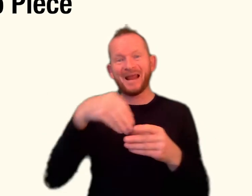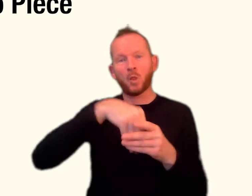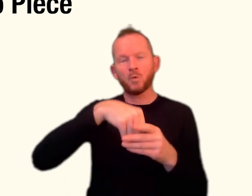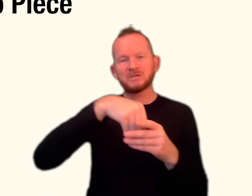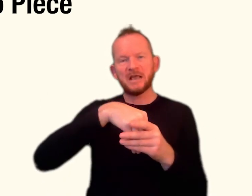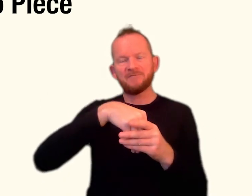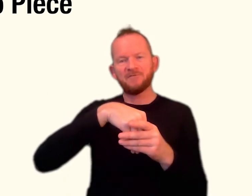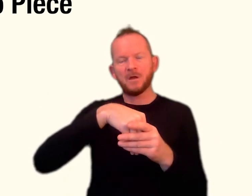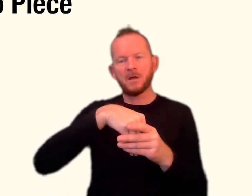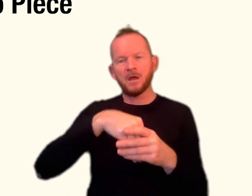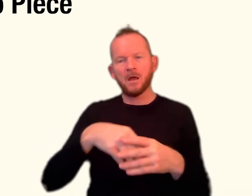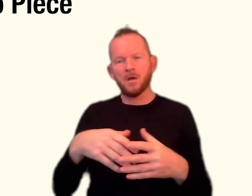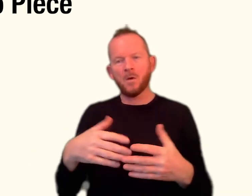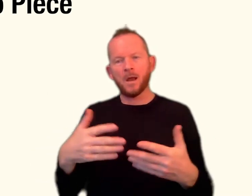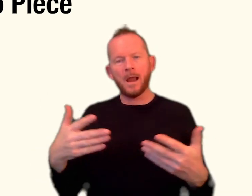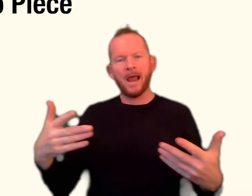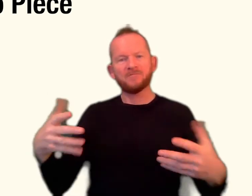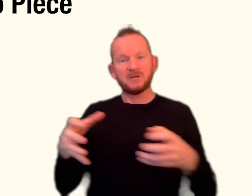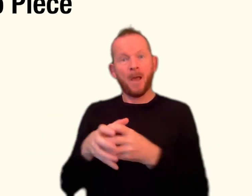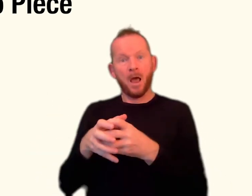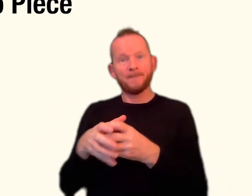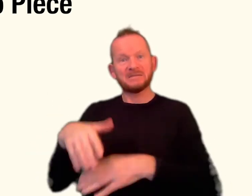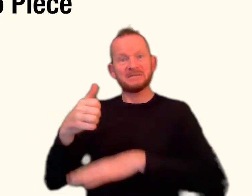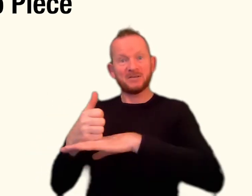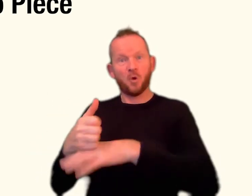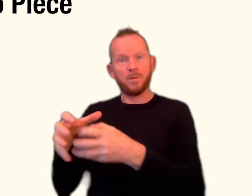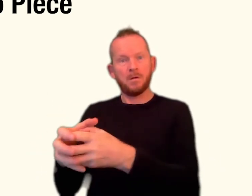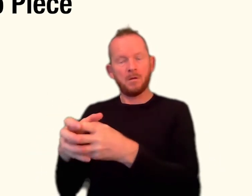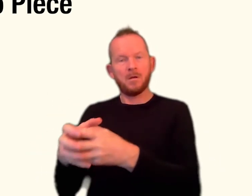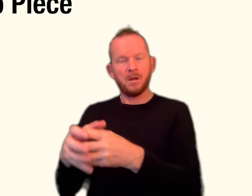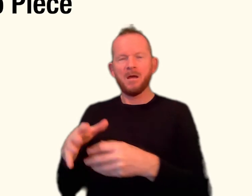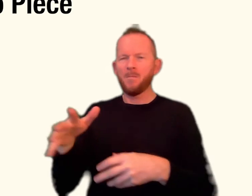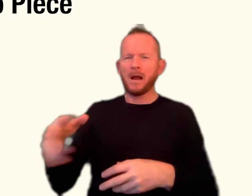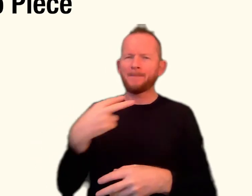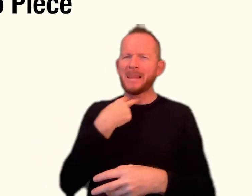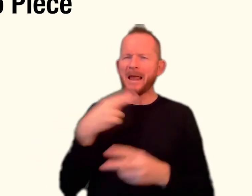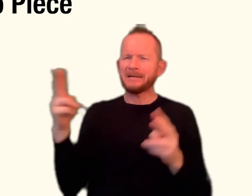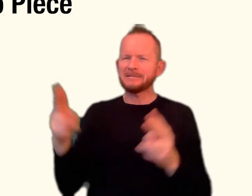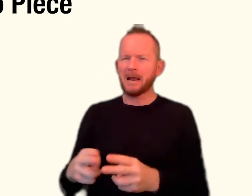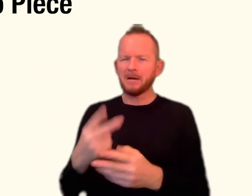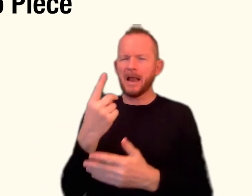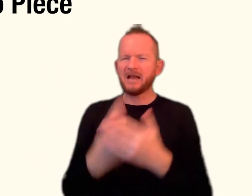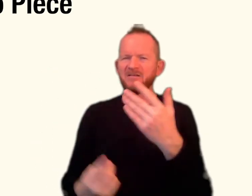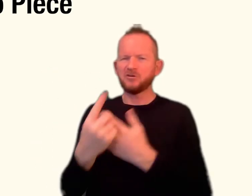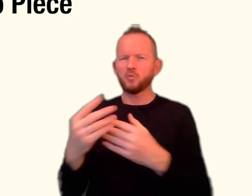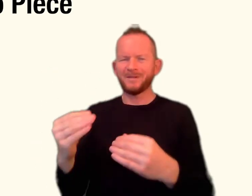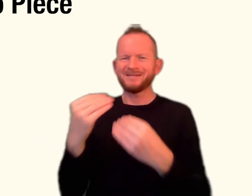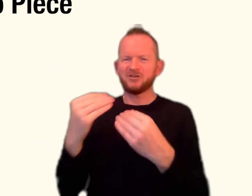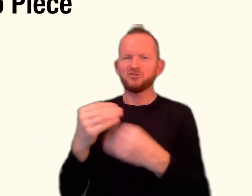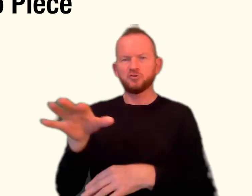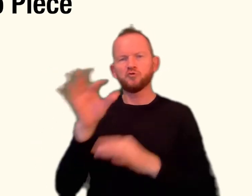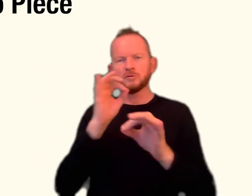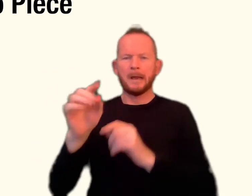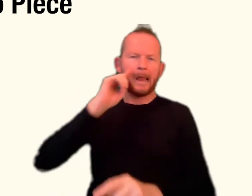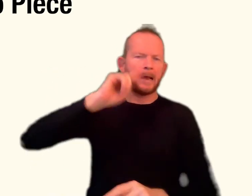with whole departments set up for that. But they can be let down by individual teachers choosing to